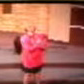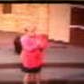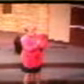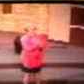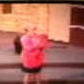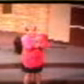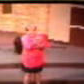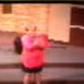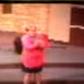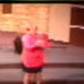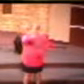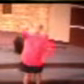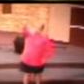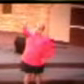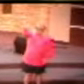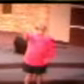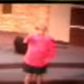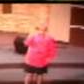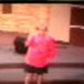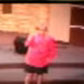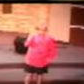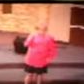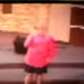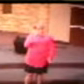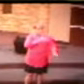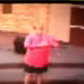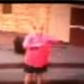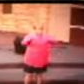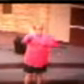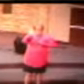people walk with him.